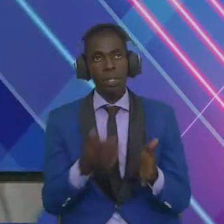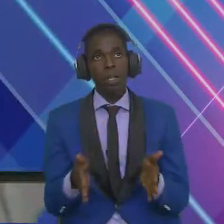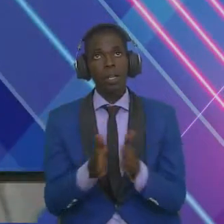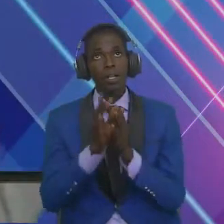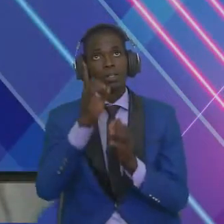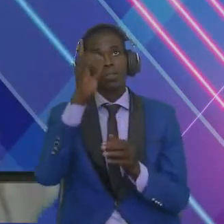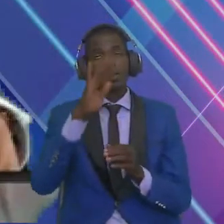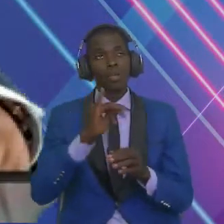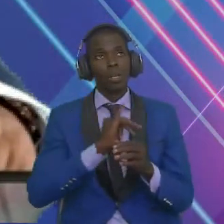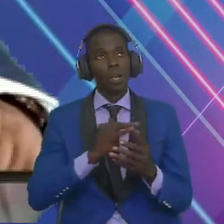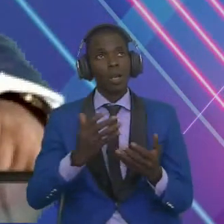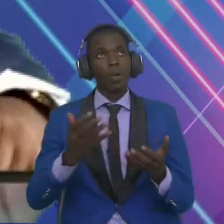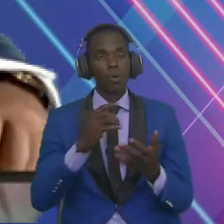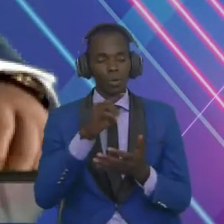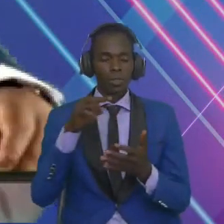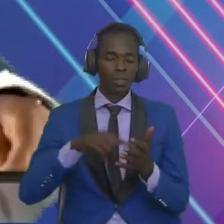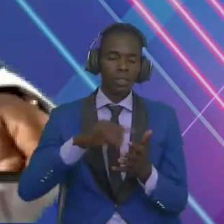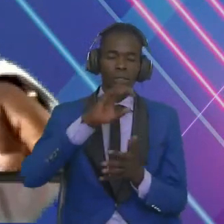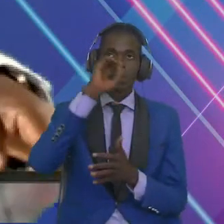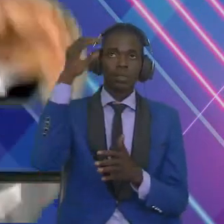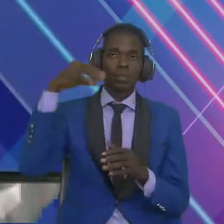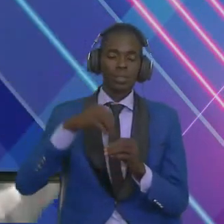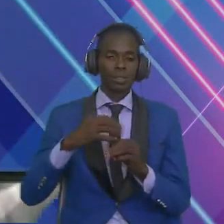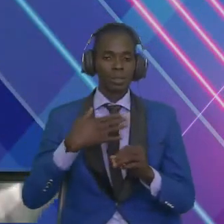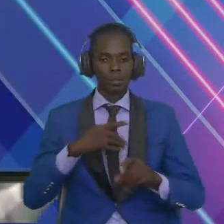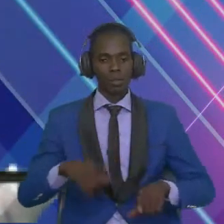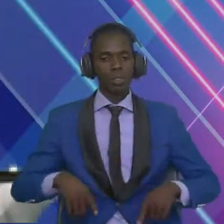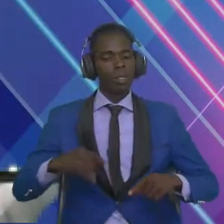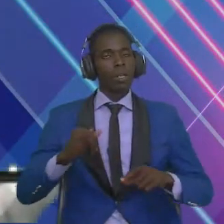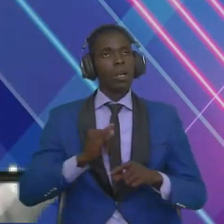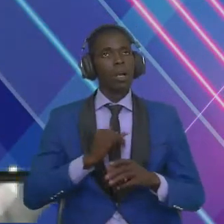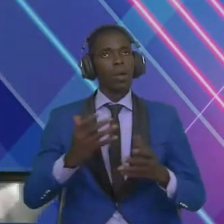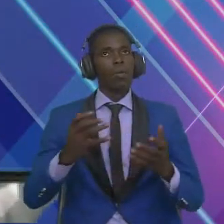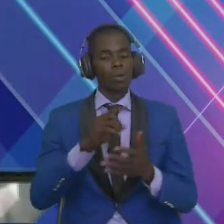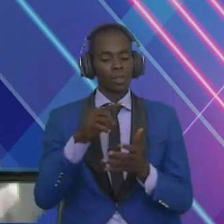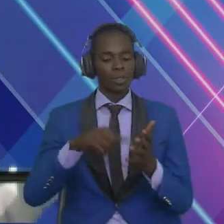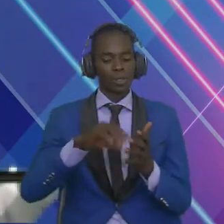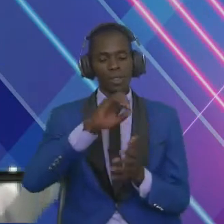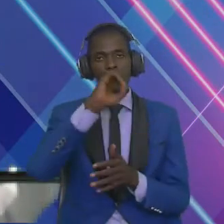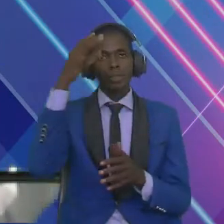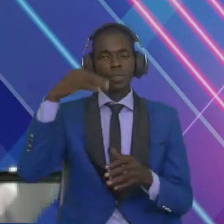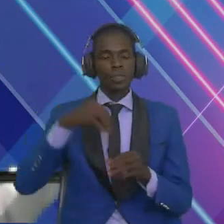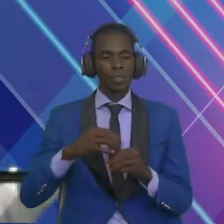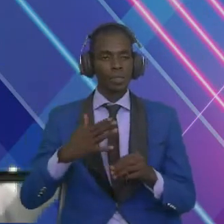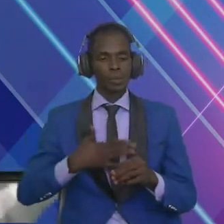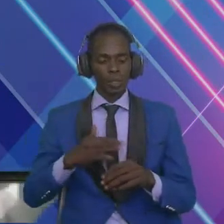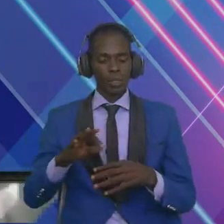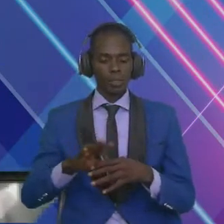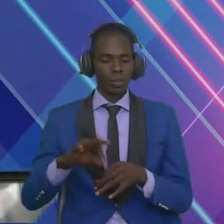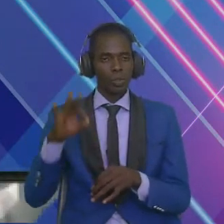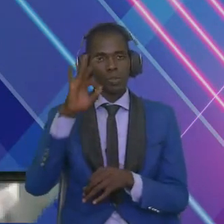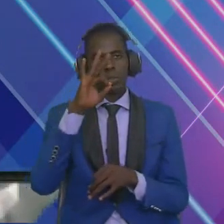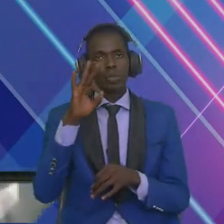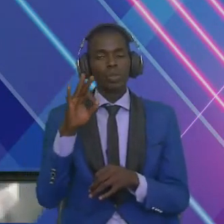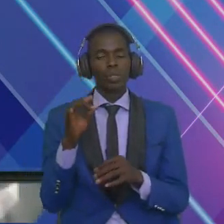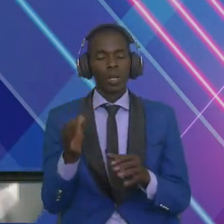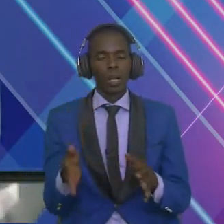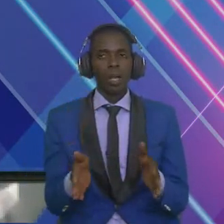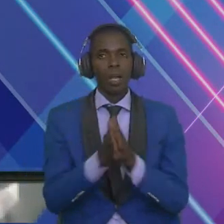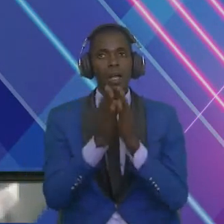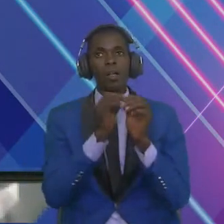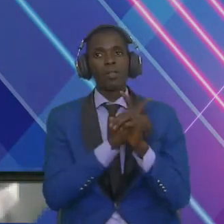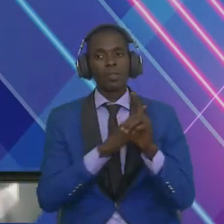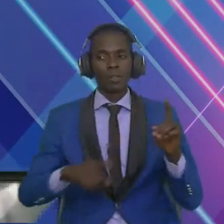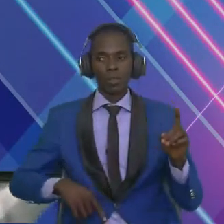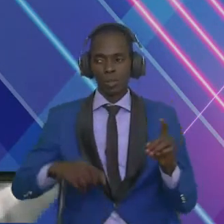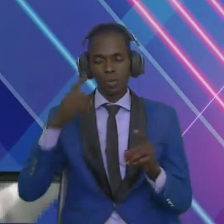God, I want this grace in my life. I want this grace in my soul. Come to the throne of